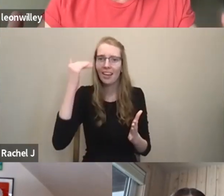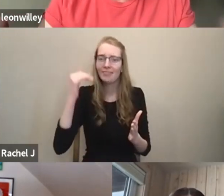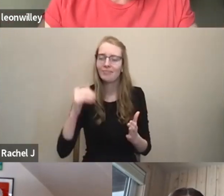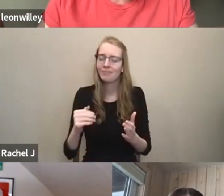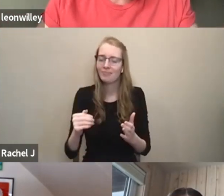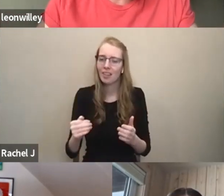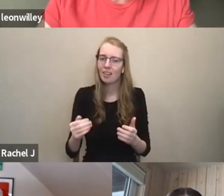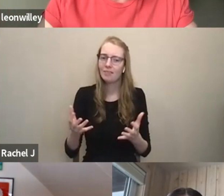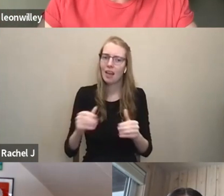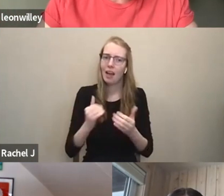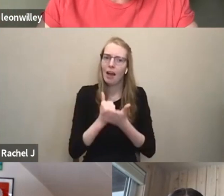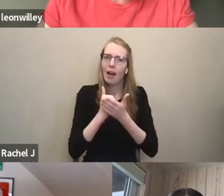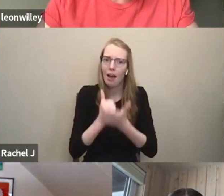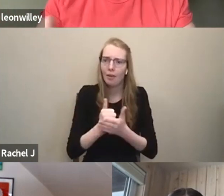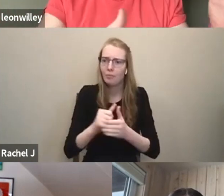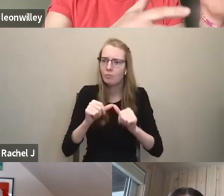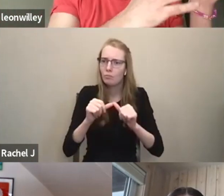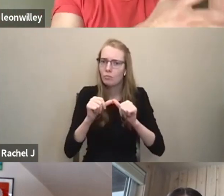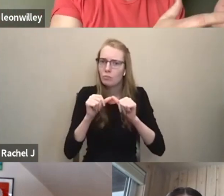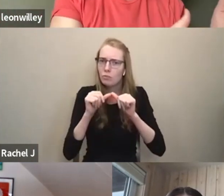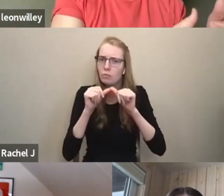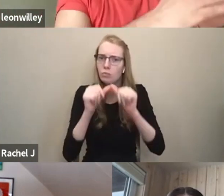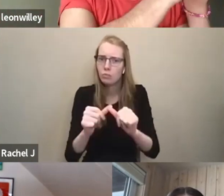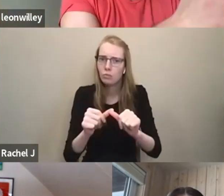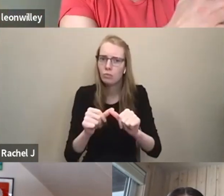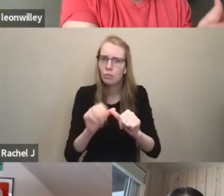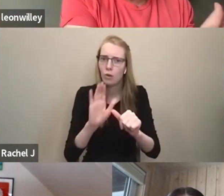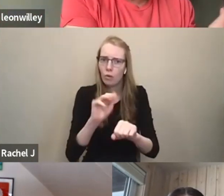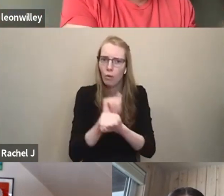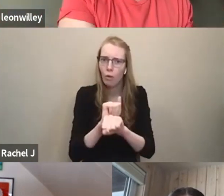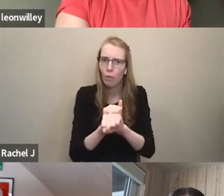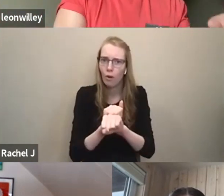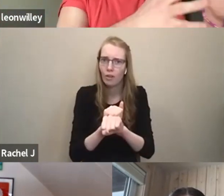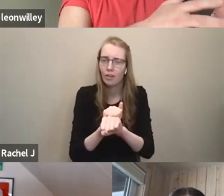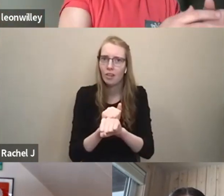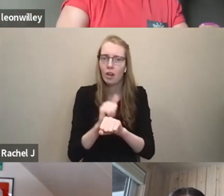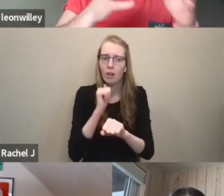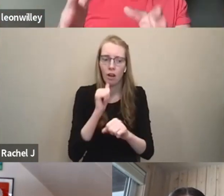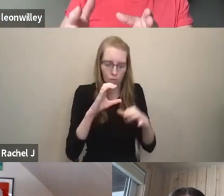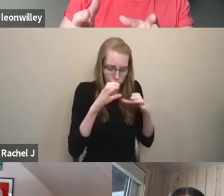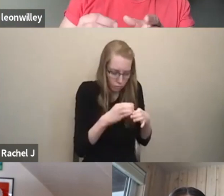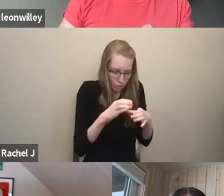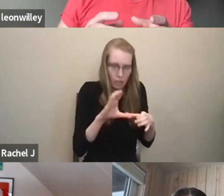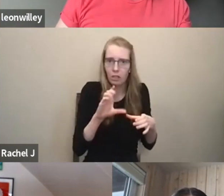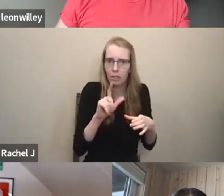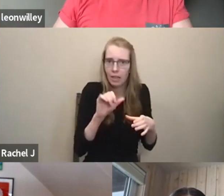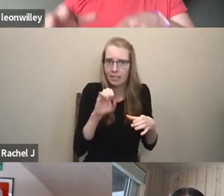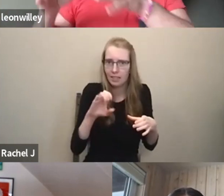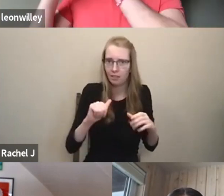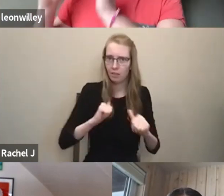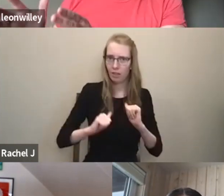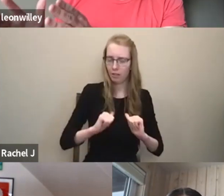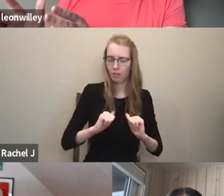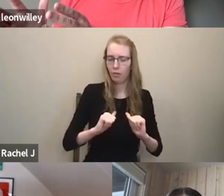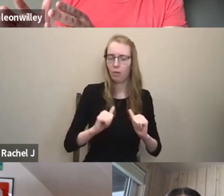to sustain a career in the arts. So you're not just a classical theater artist, you're also a musical theater artist and